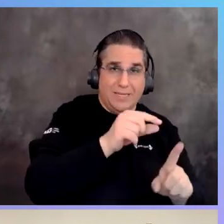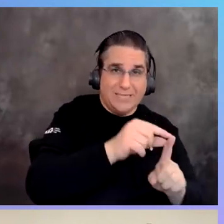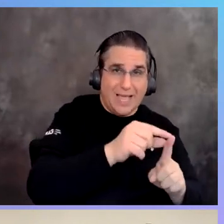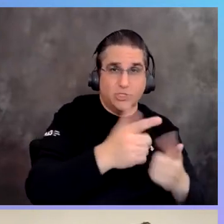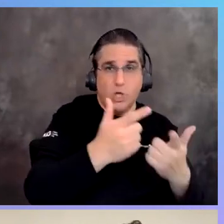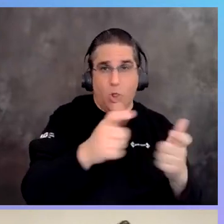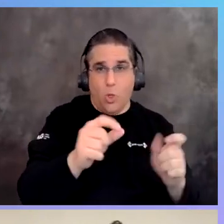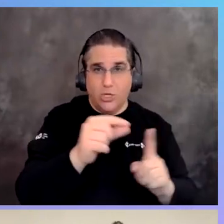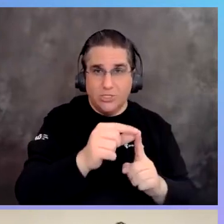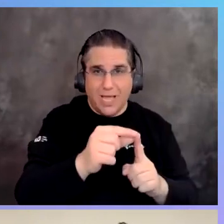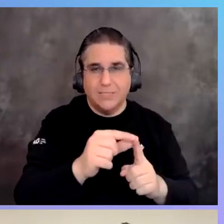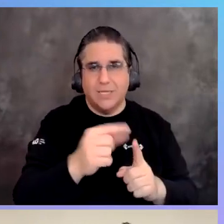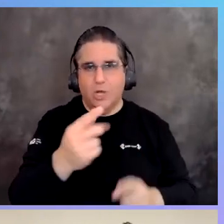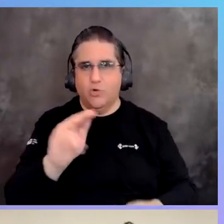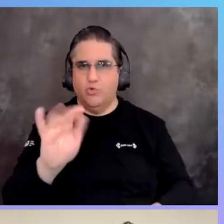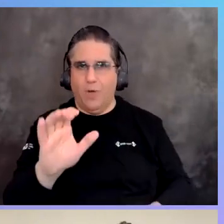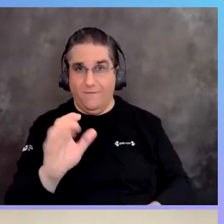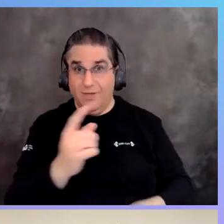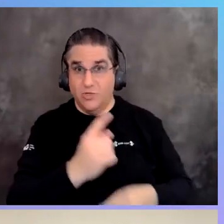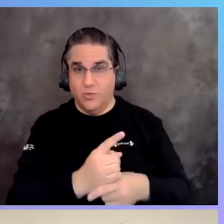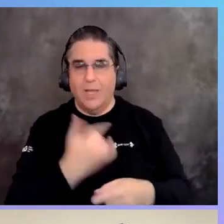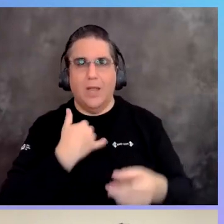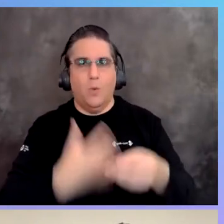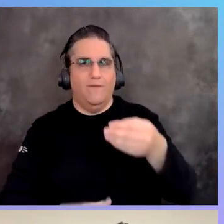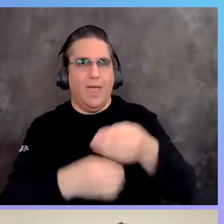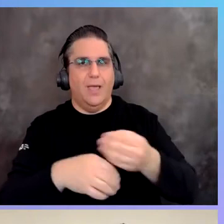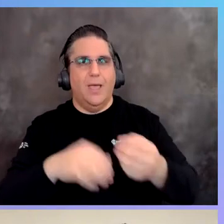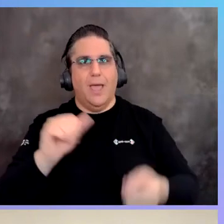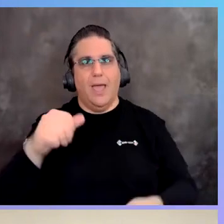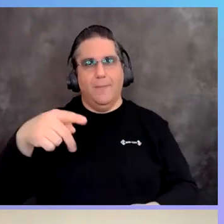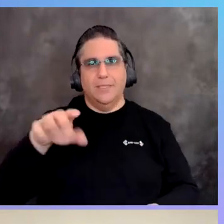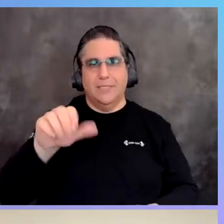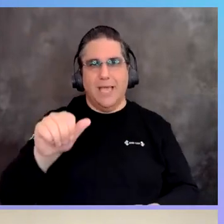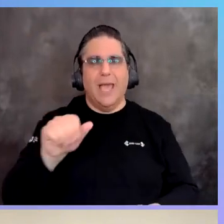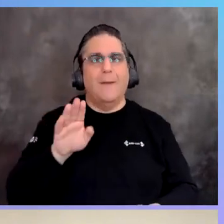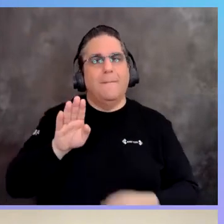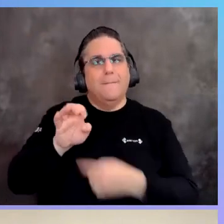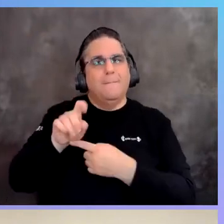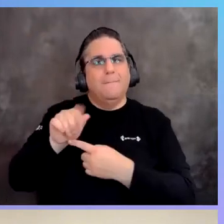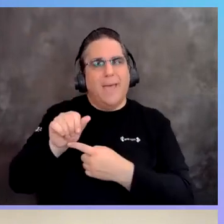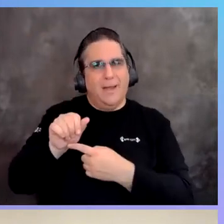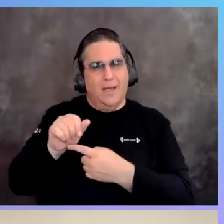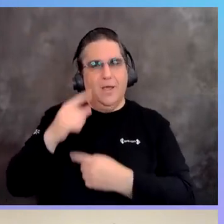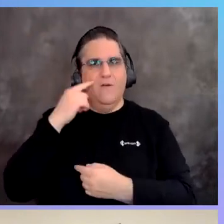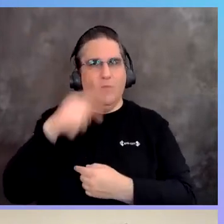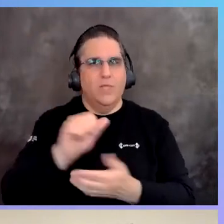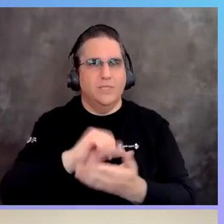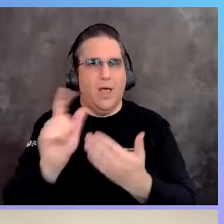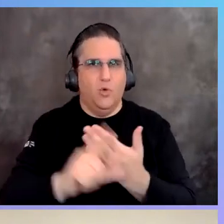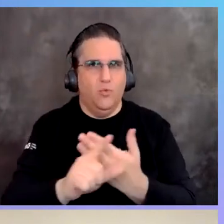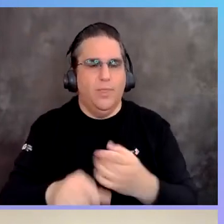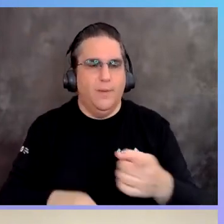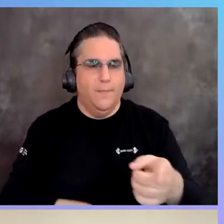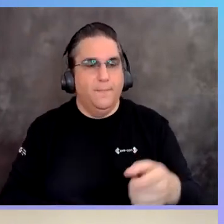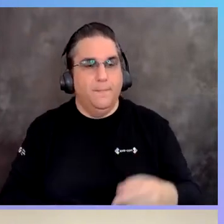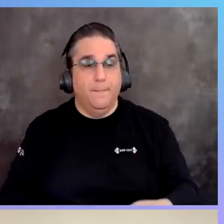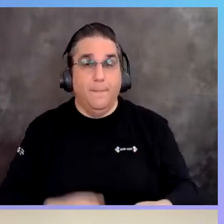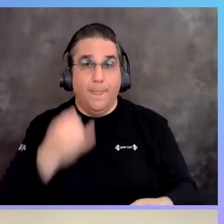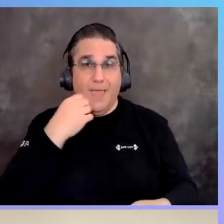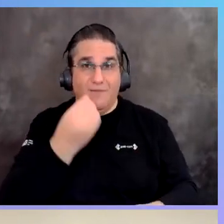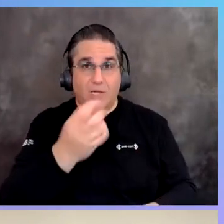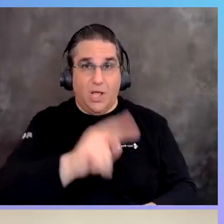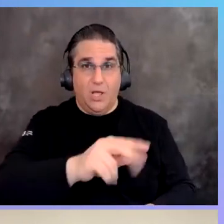graphics. What we've added now is an APCA beta for the algorithm. So if I toggle that on, what it's going to do